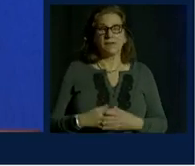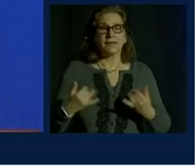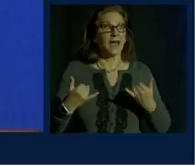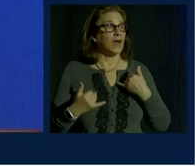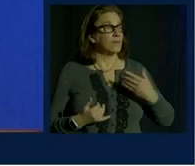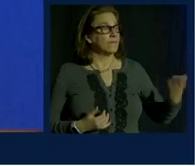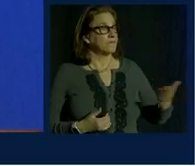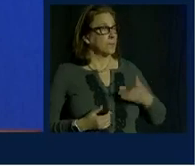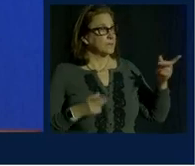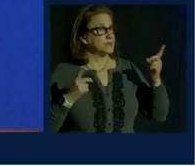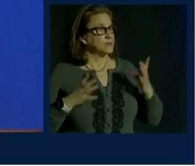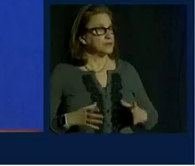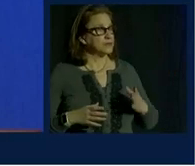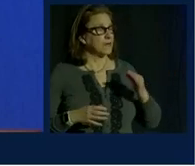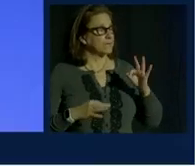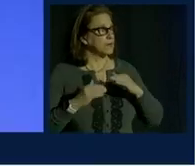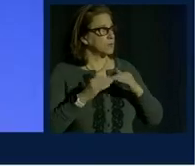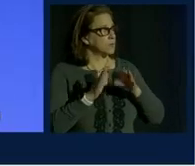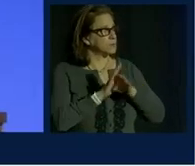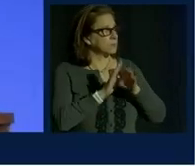Equitable Development, Tim White.